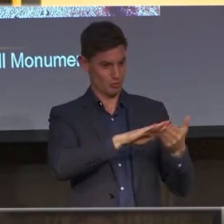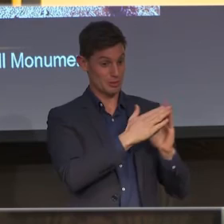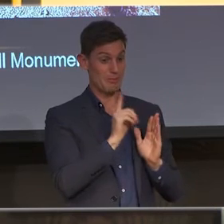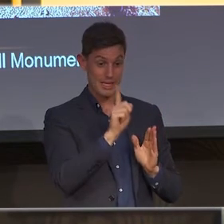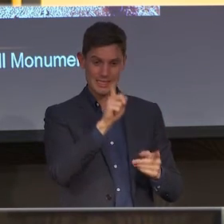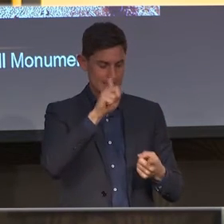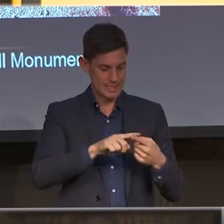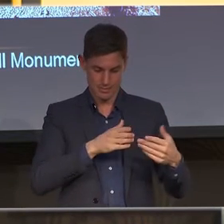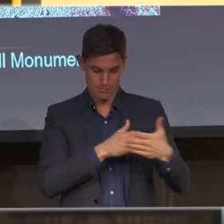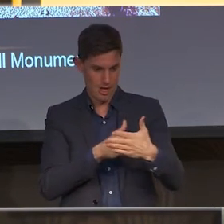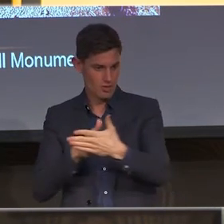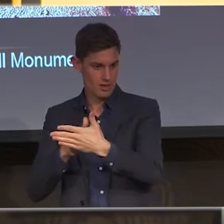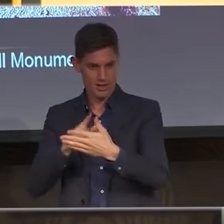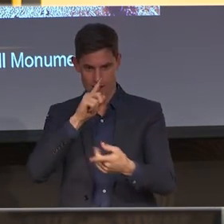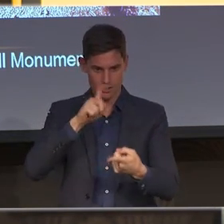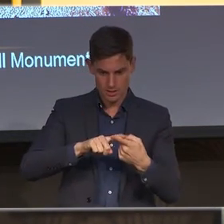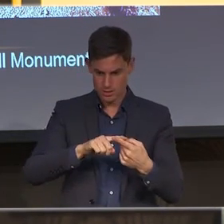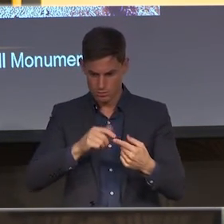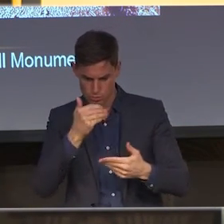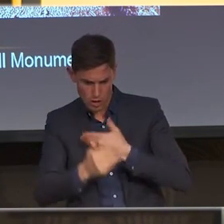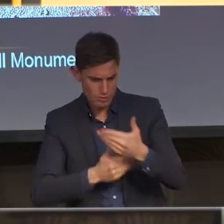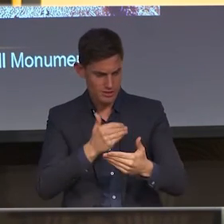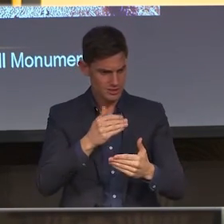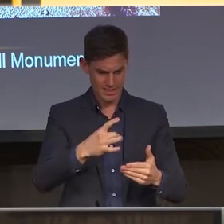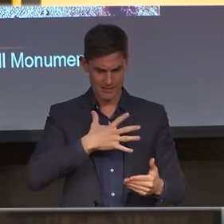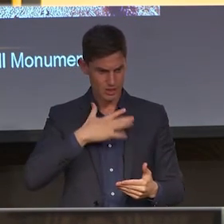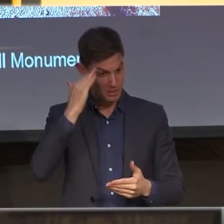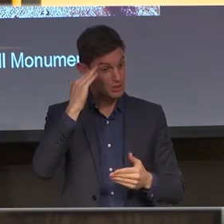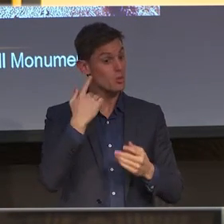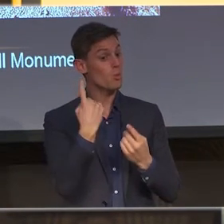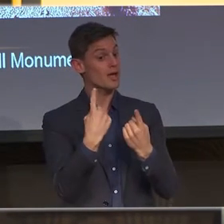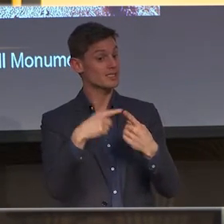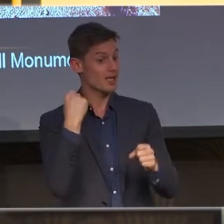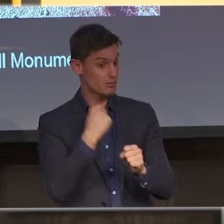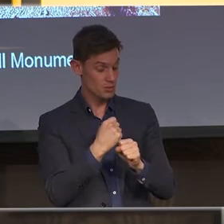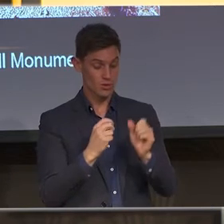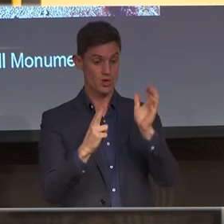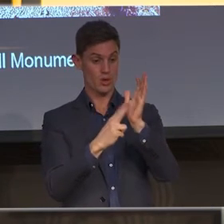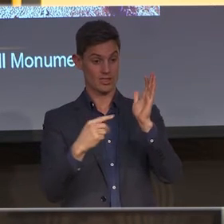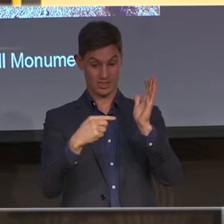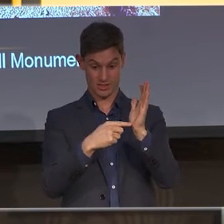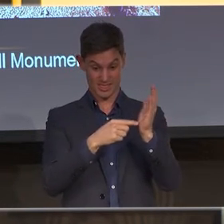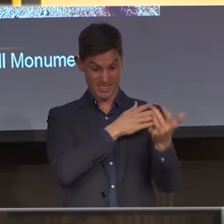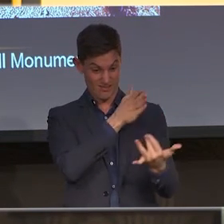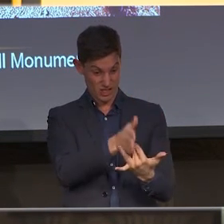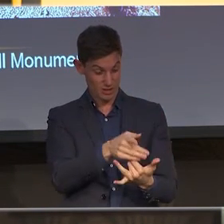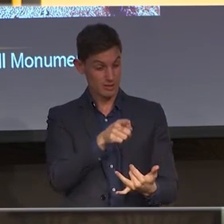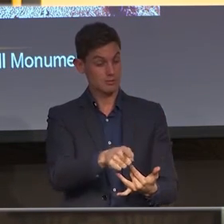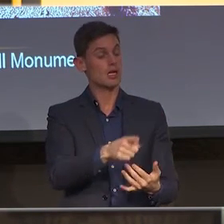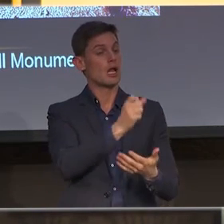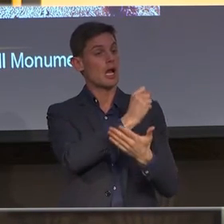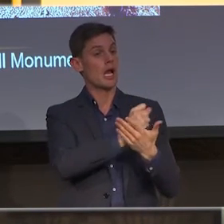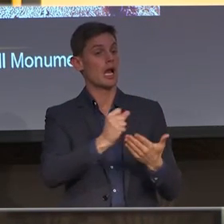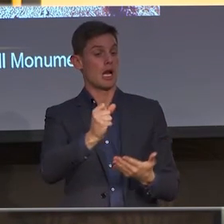barriers not only preventing progress for self-determination. For example, the Northern Territory intervention was a drastic